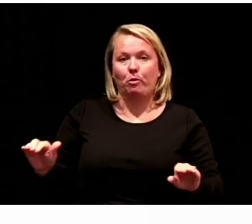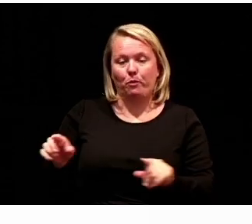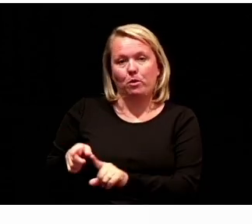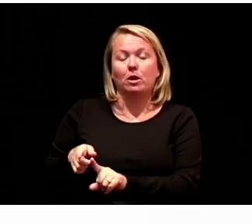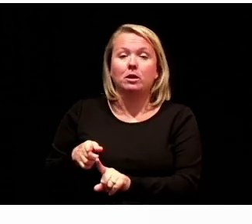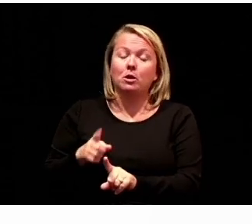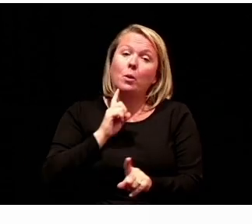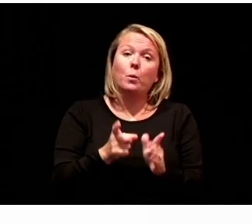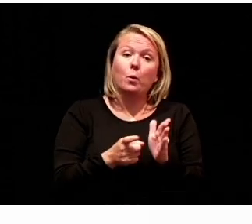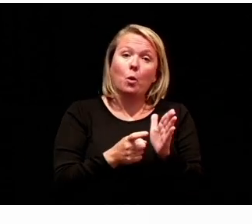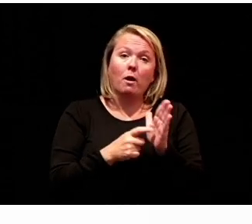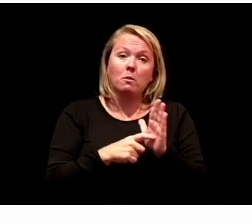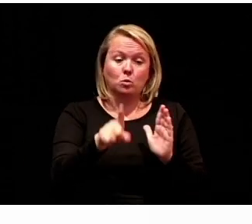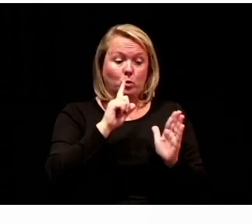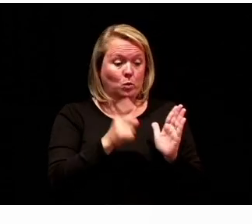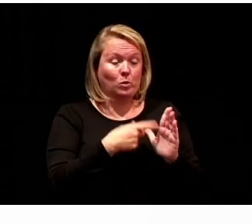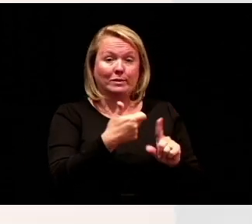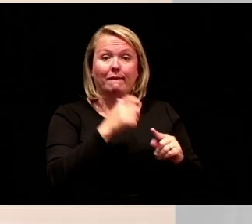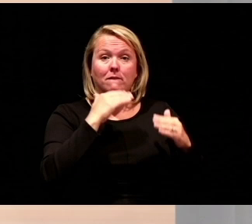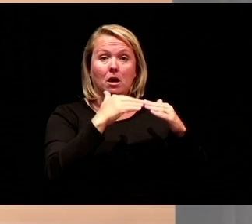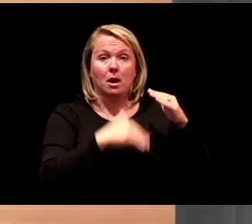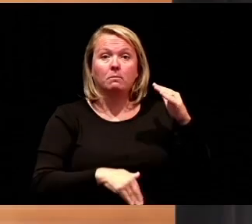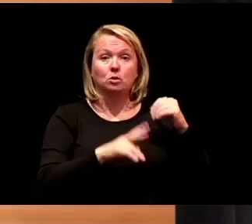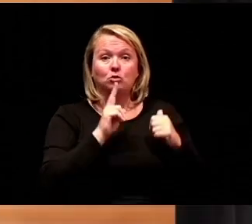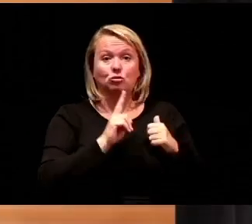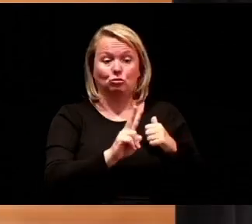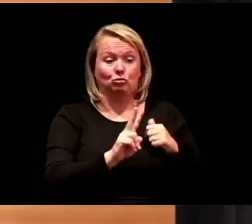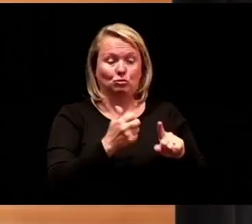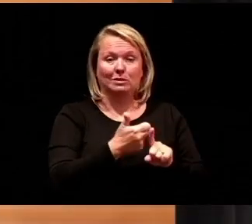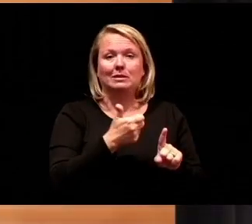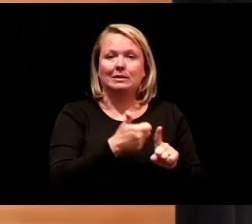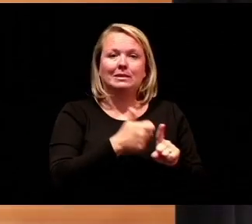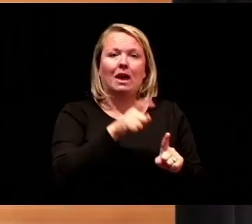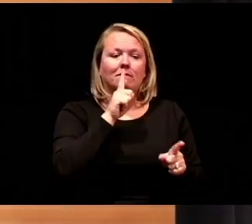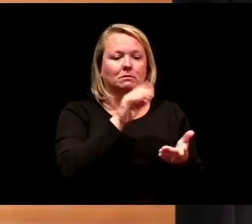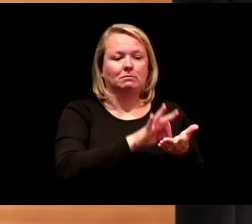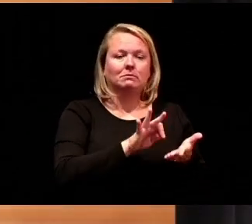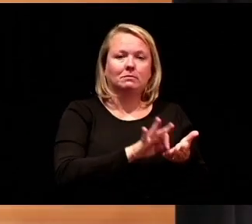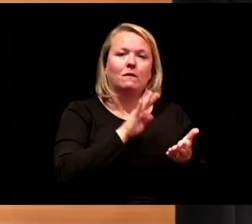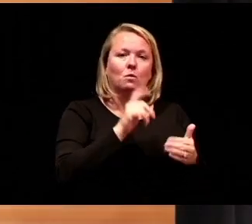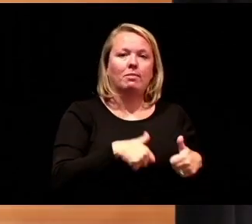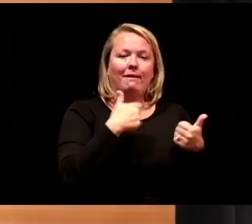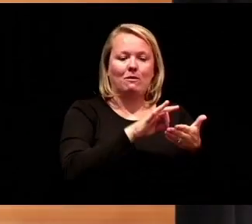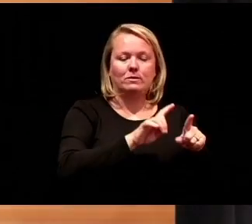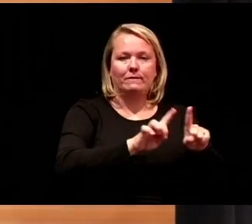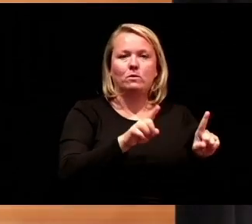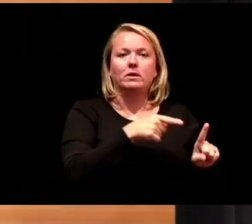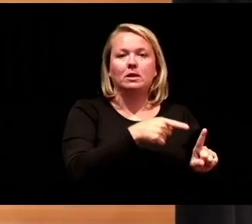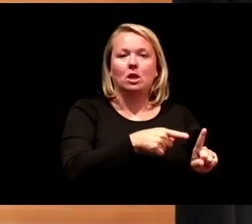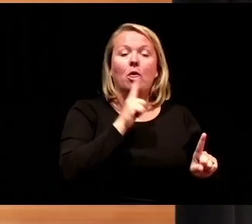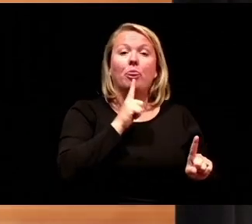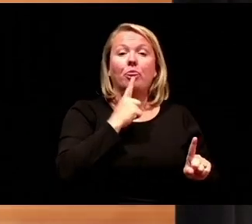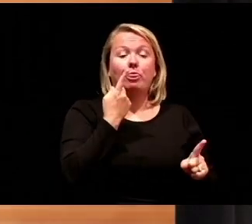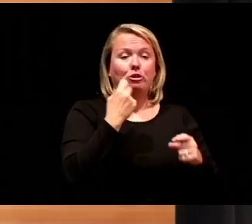per bedroom rule that you've seen a lot is a great place to start. It's a general rule. But it also gives owners